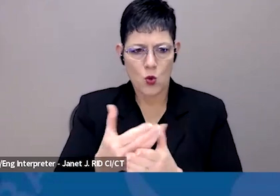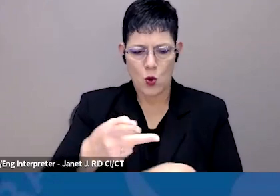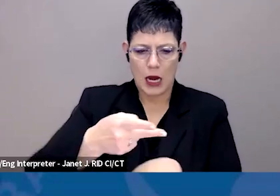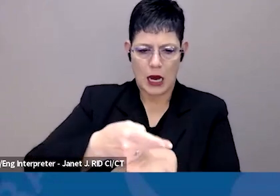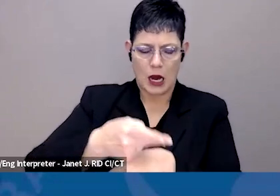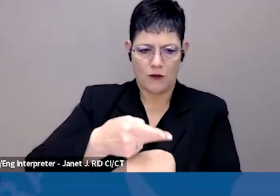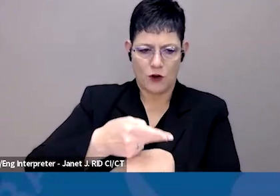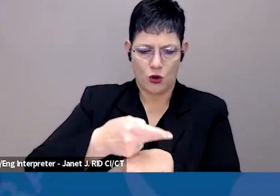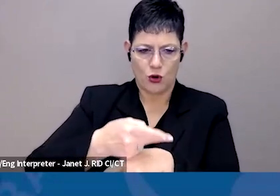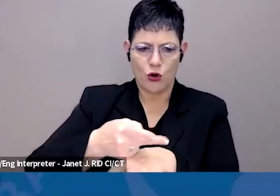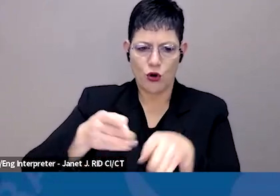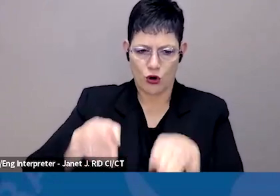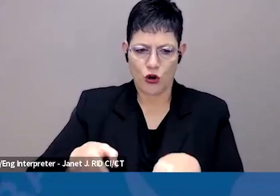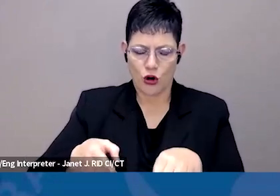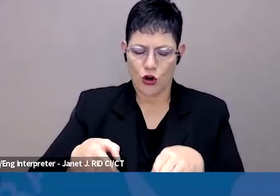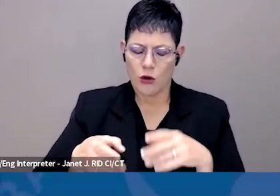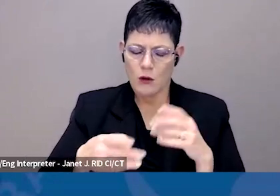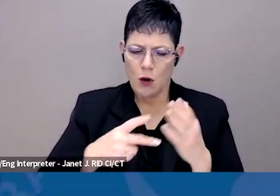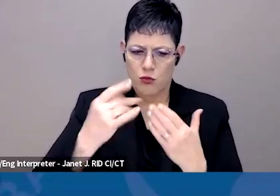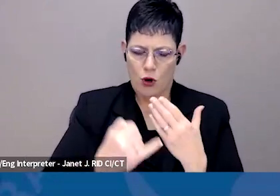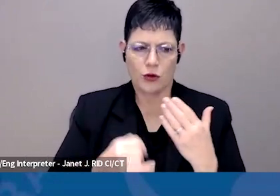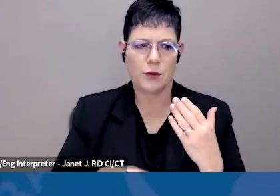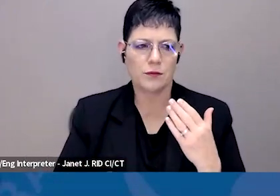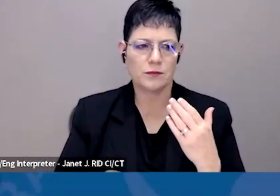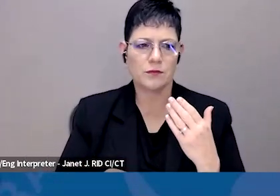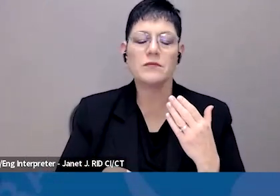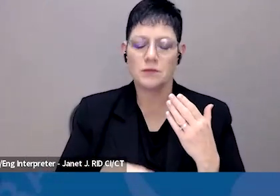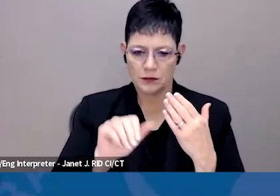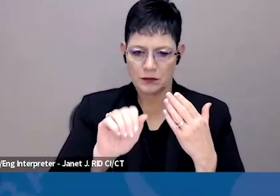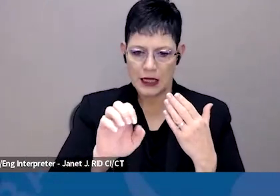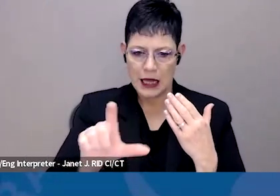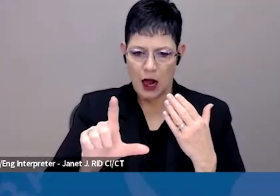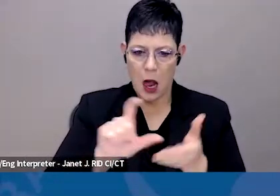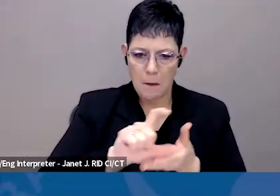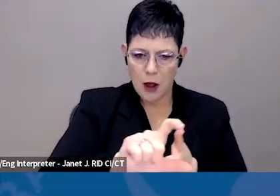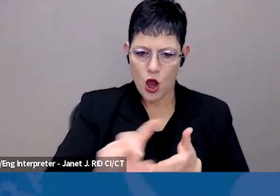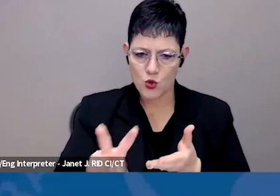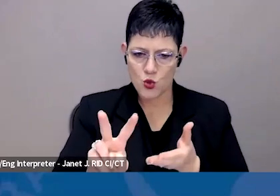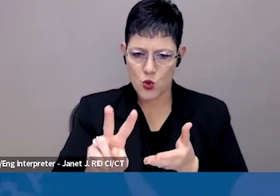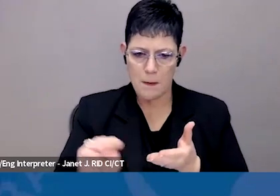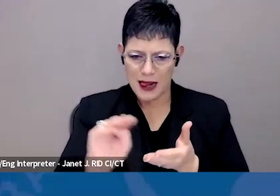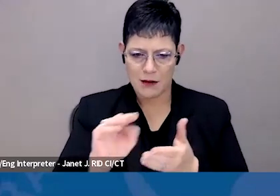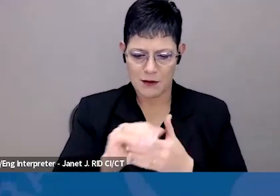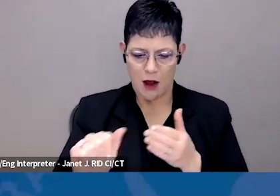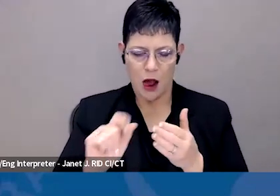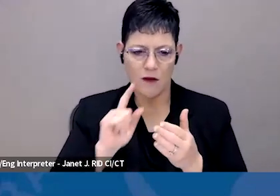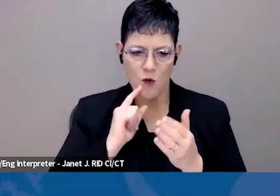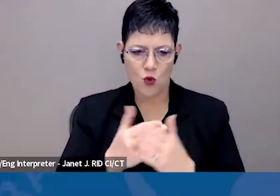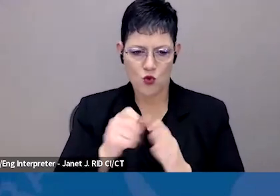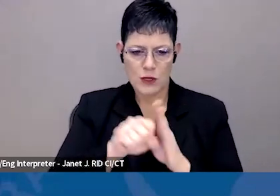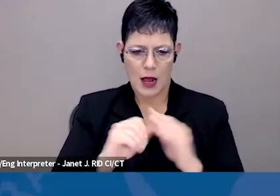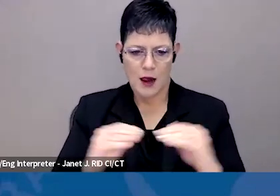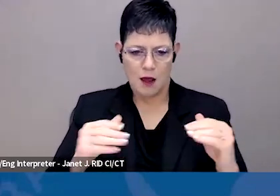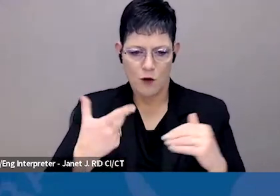national significance. ACL also awarded $2 million in new funding for state implementation grants to demonstrate approaches